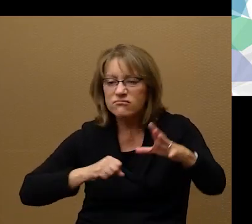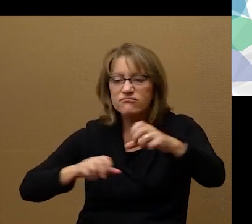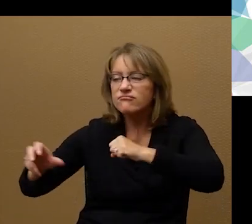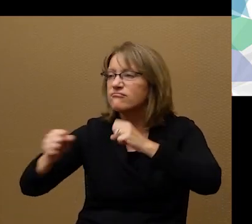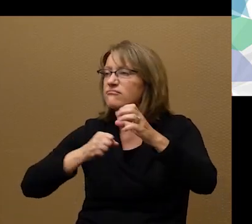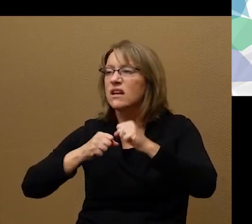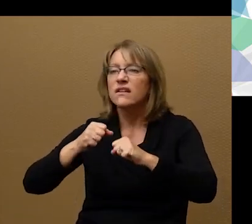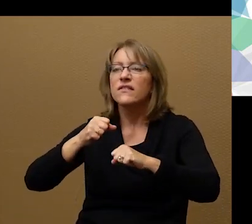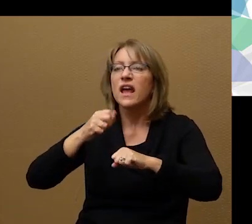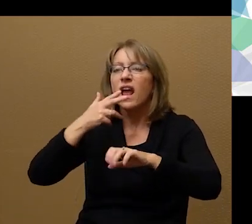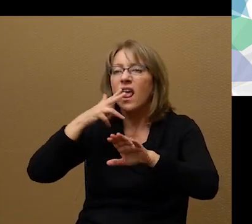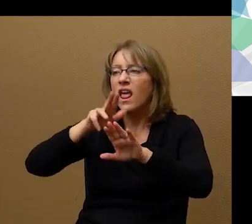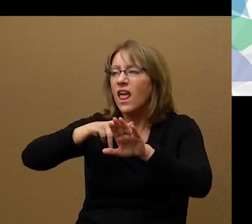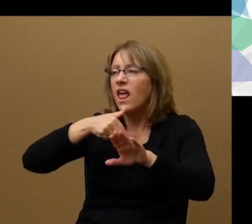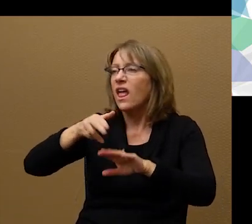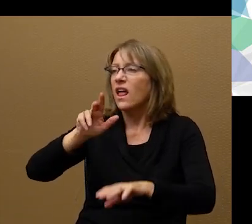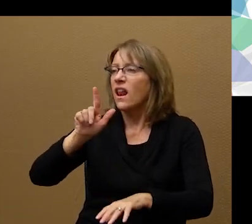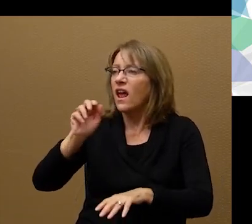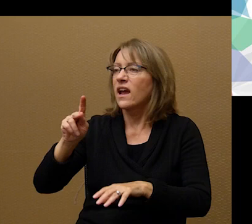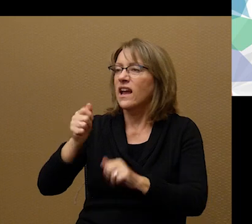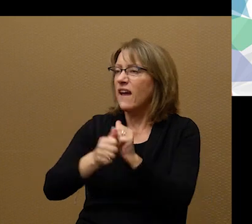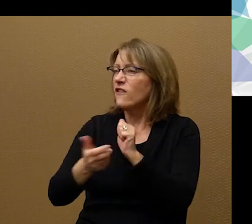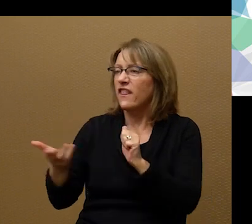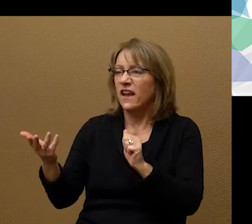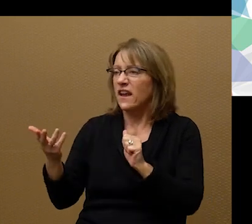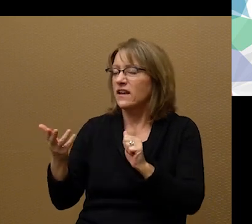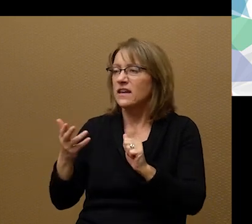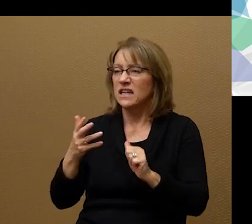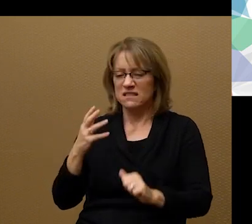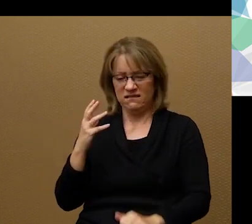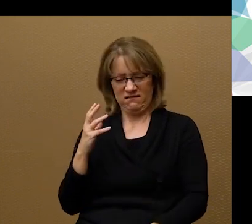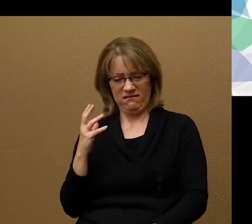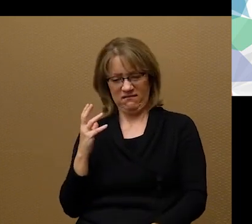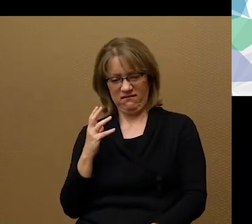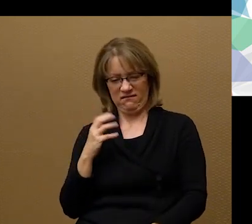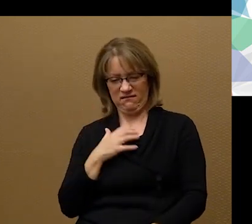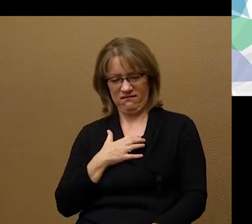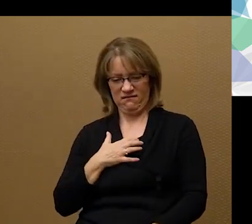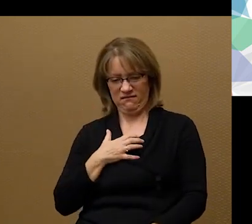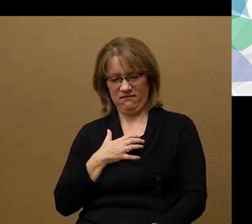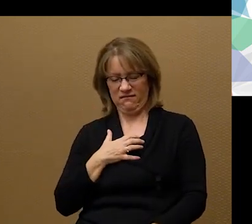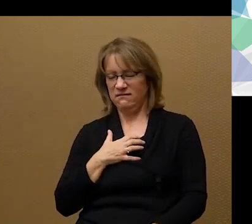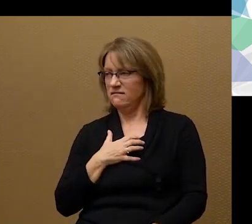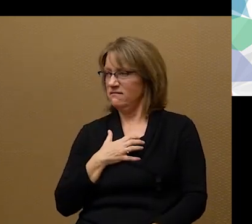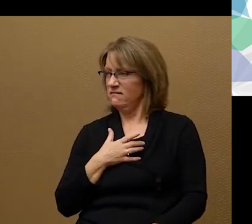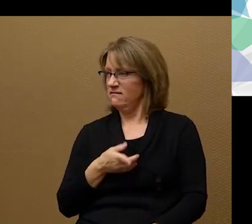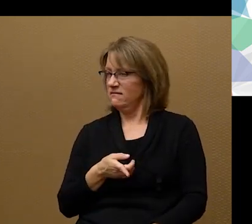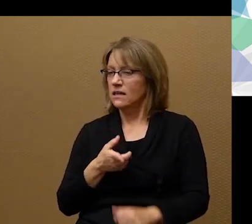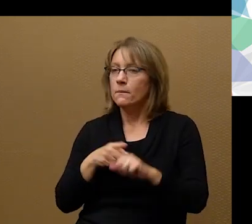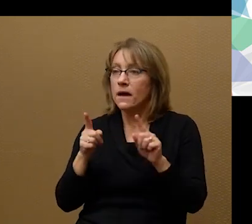They lick everything. It's very bizarre and is a disgusting behavior, but they're trying to